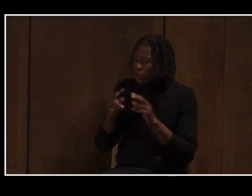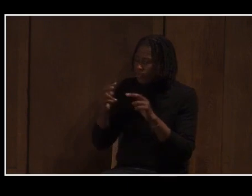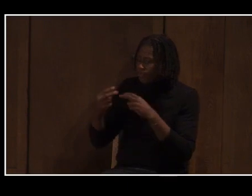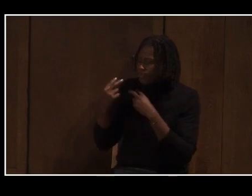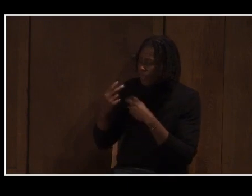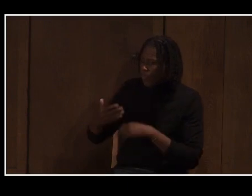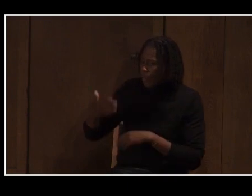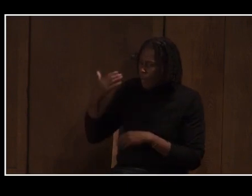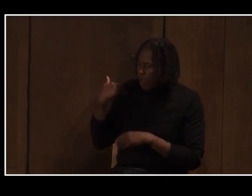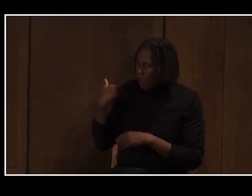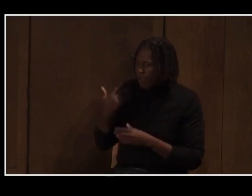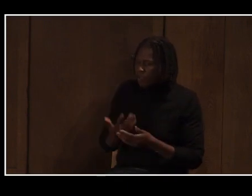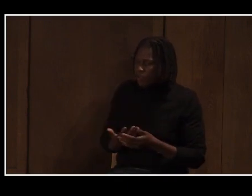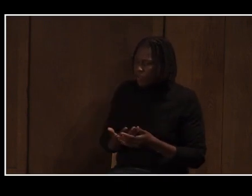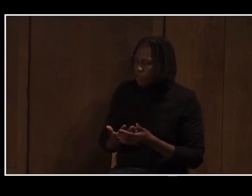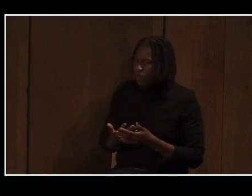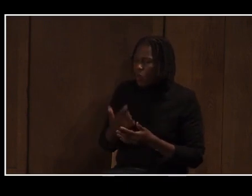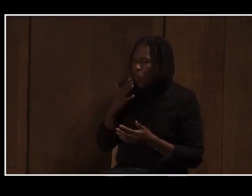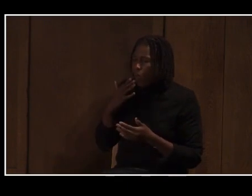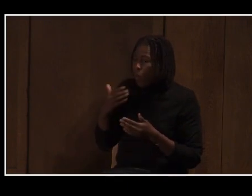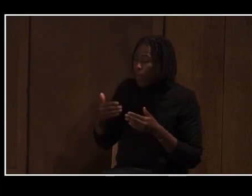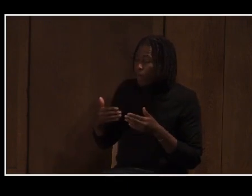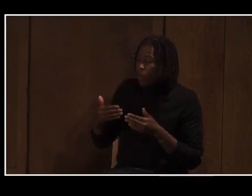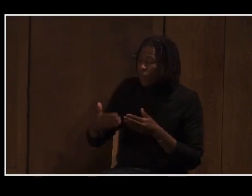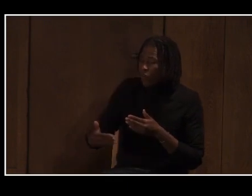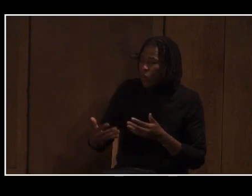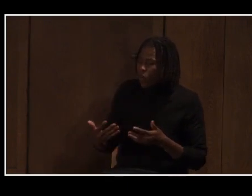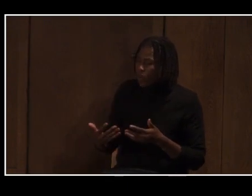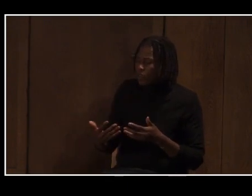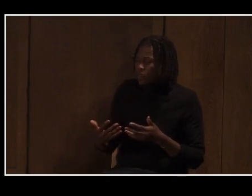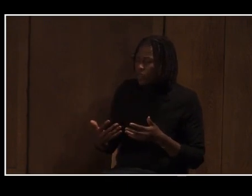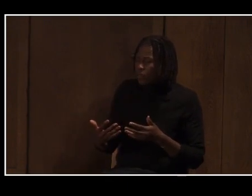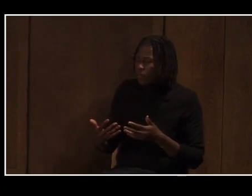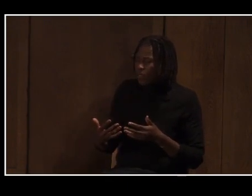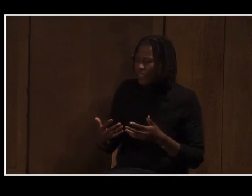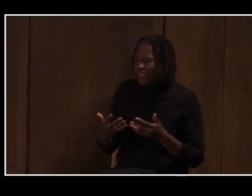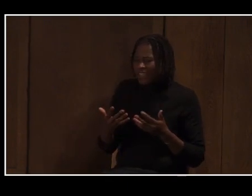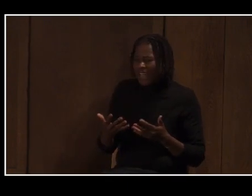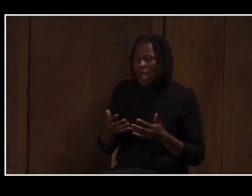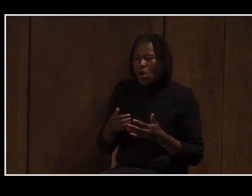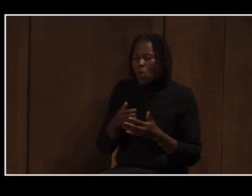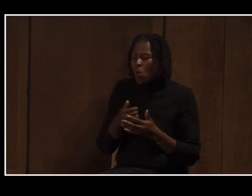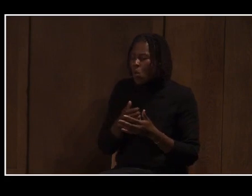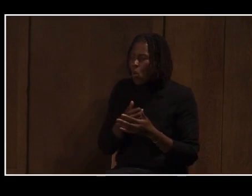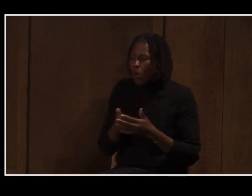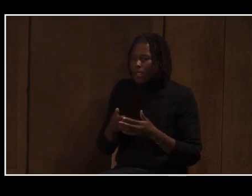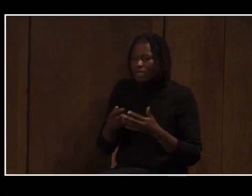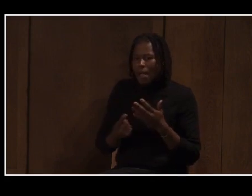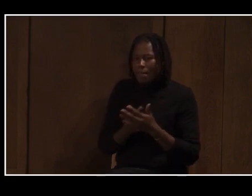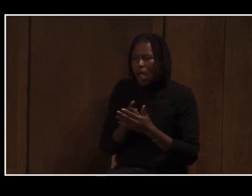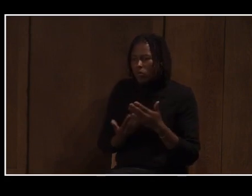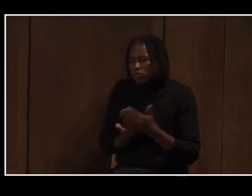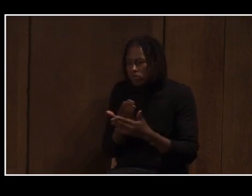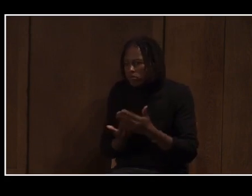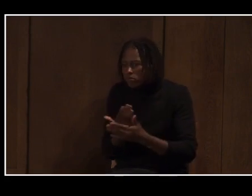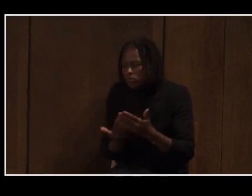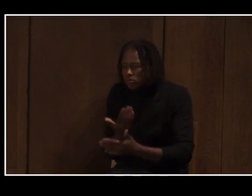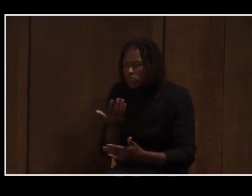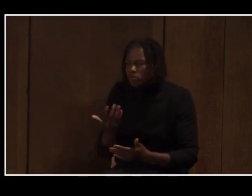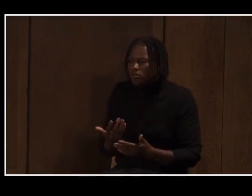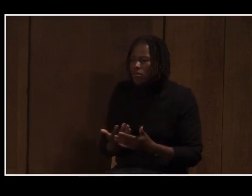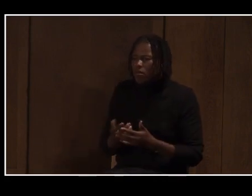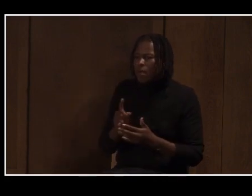when we're moving forward, when there's a trend-setting genre of the hipster, the postmodernist, the philosopher